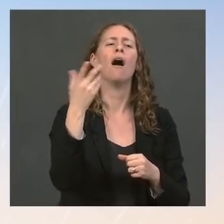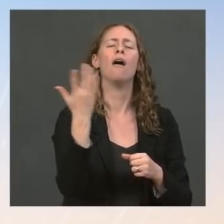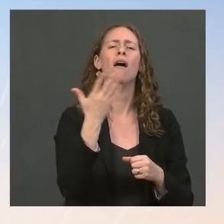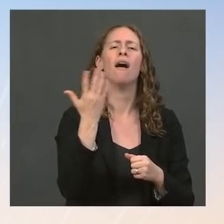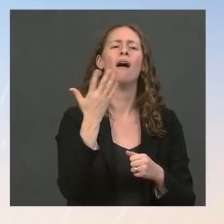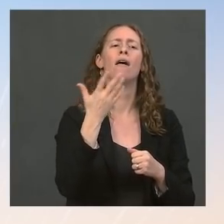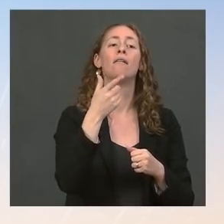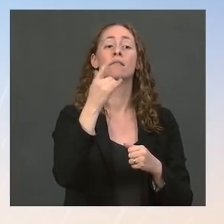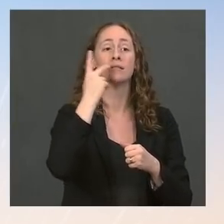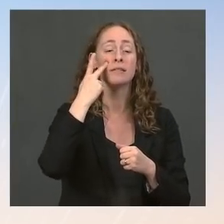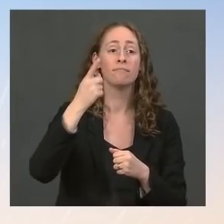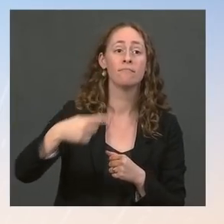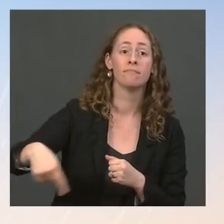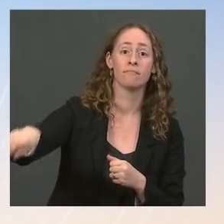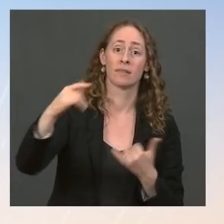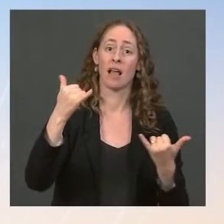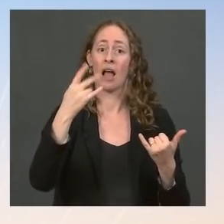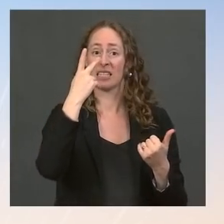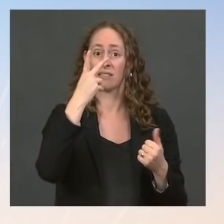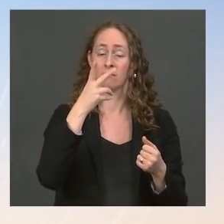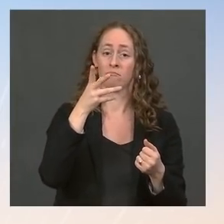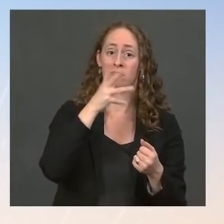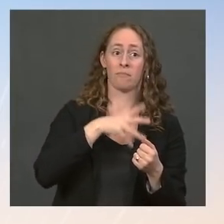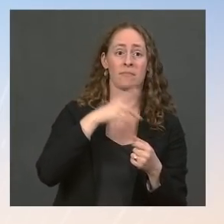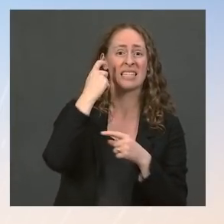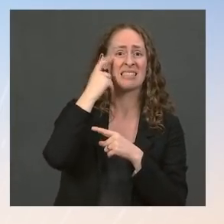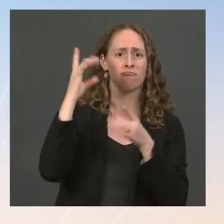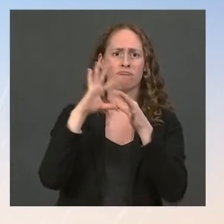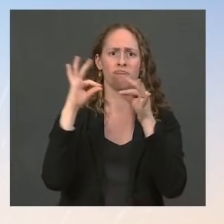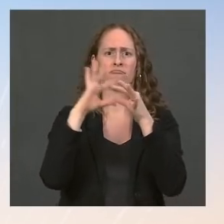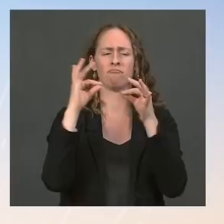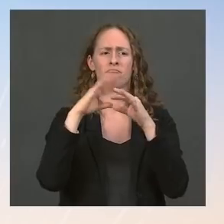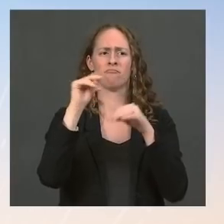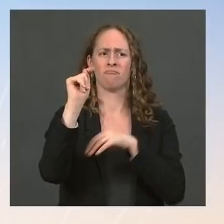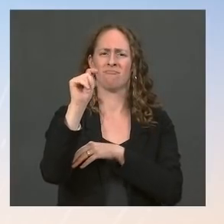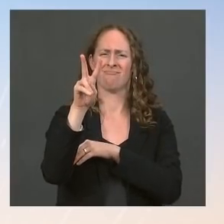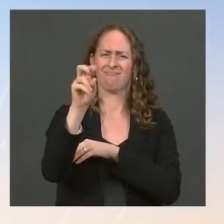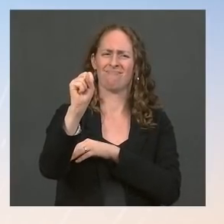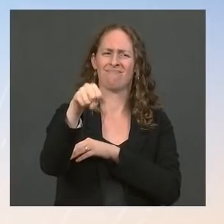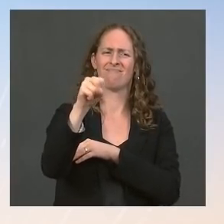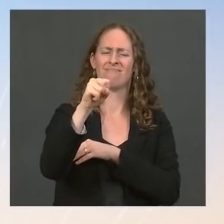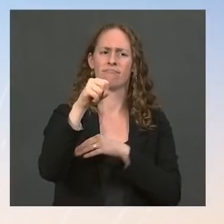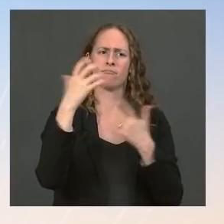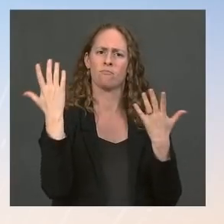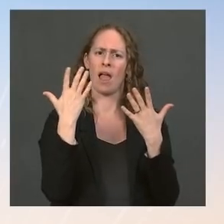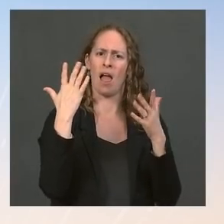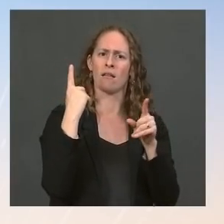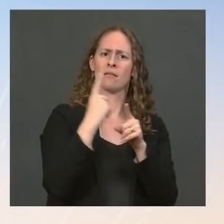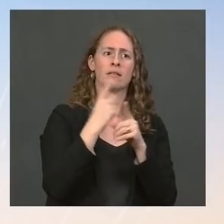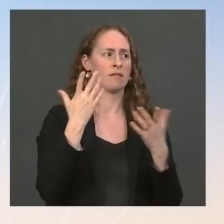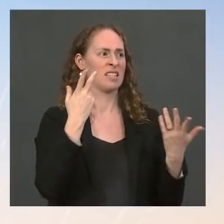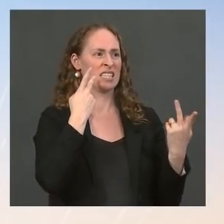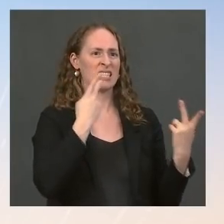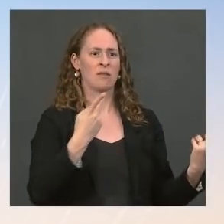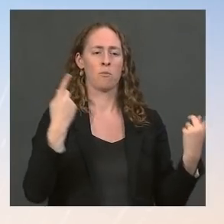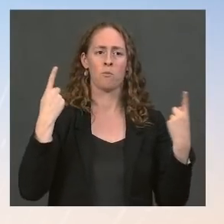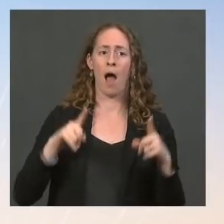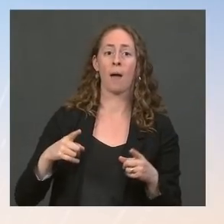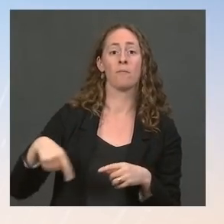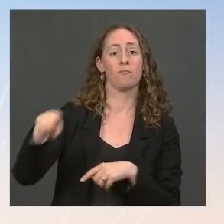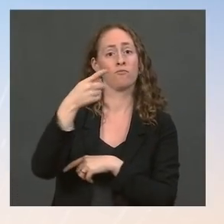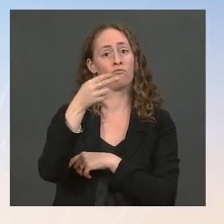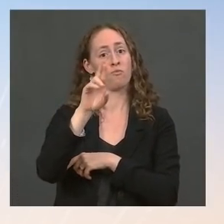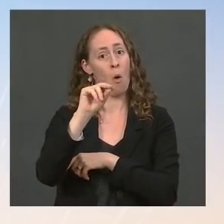television. Everybody knows here, and we can convey to the American public accurately, that what's happening here is the progressive members of the